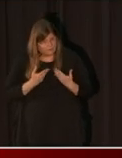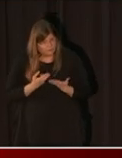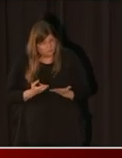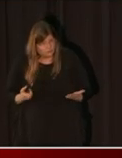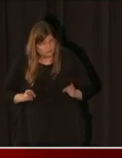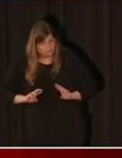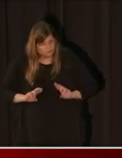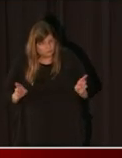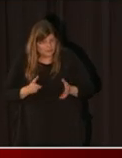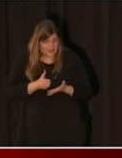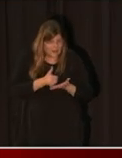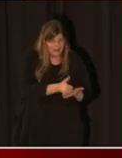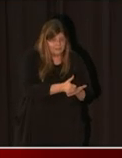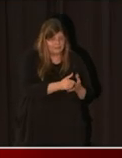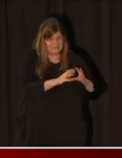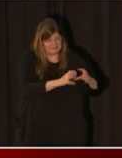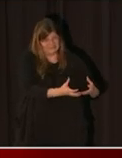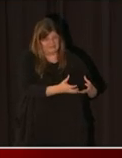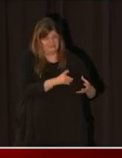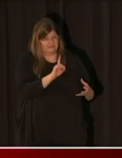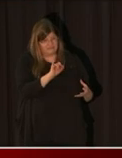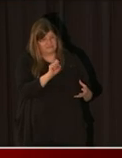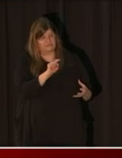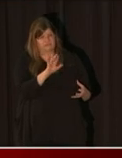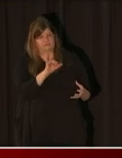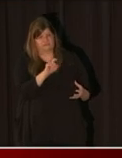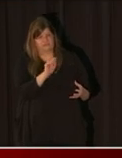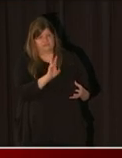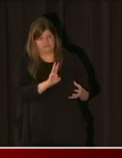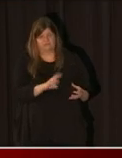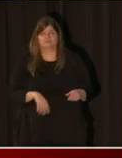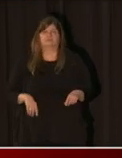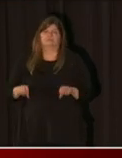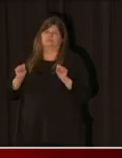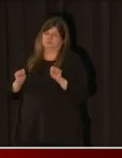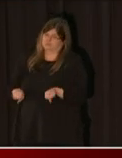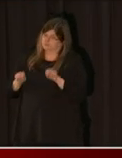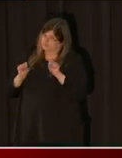Yeah, so I look at, I do look at those numbers too, but I look at for